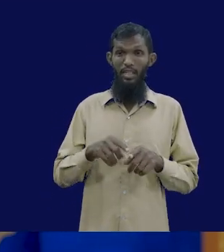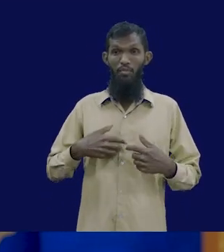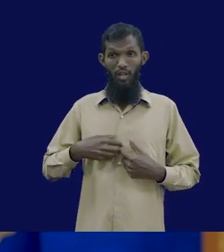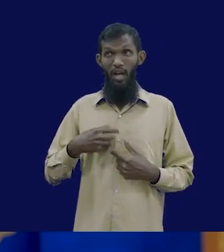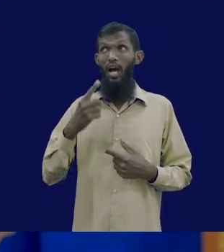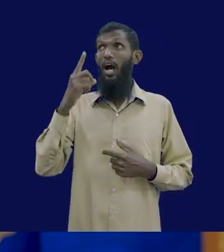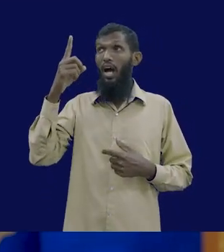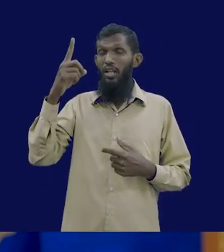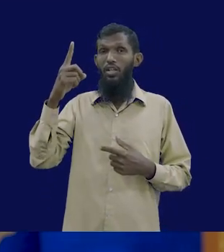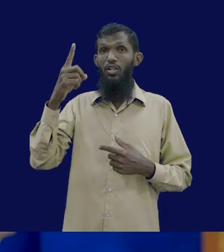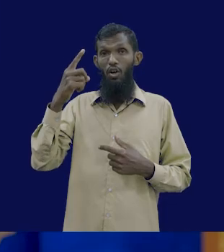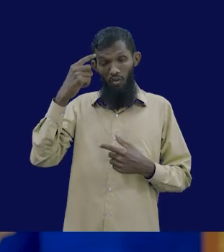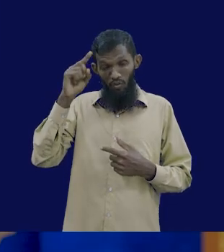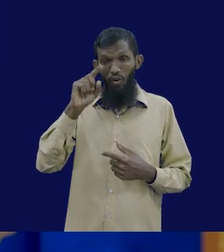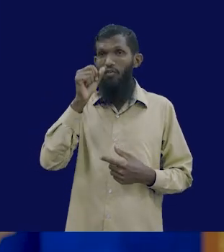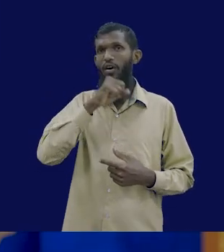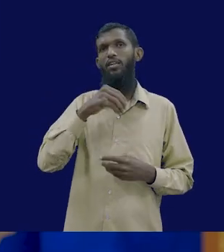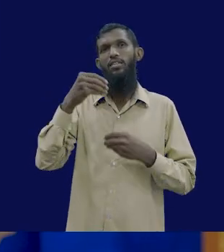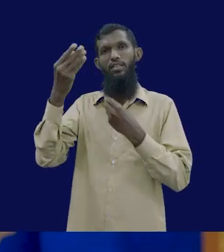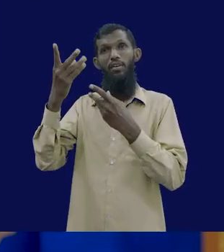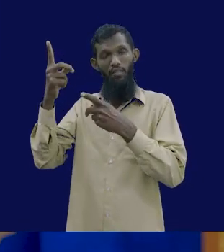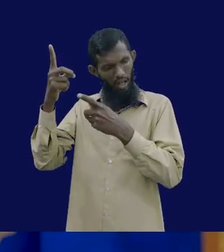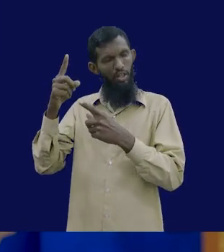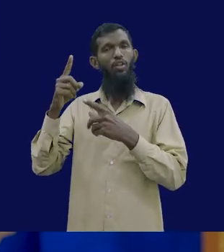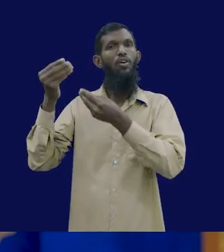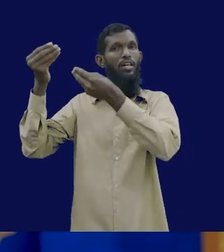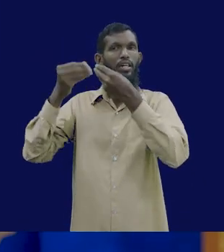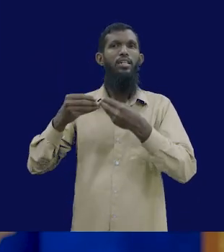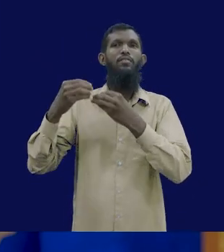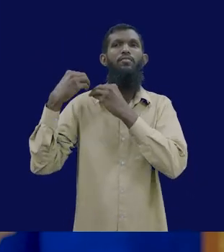me and I will be the one to reward it.